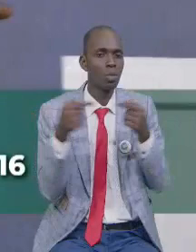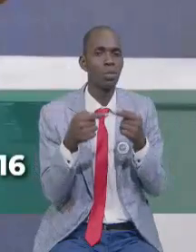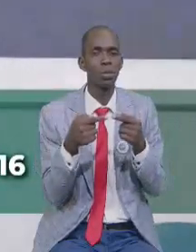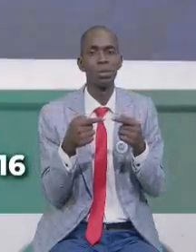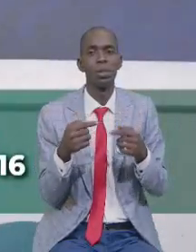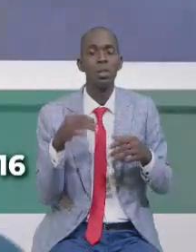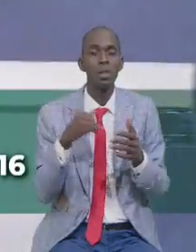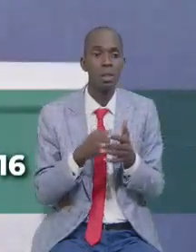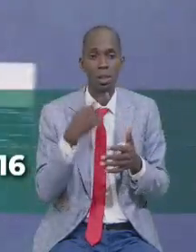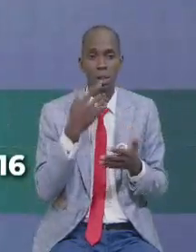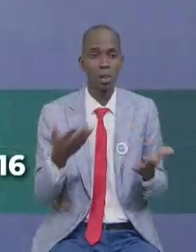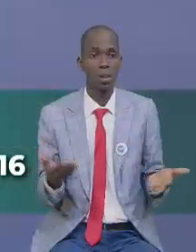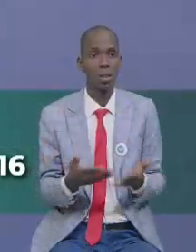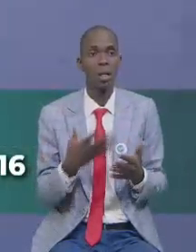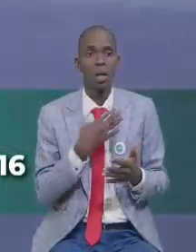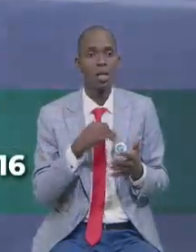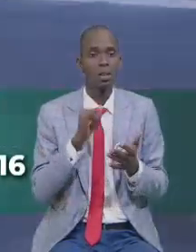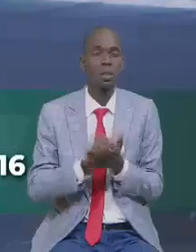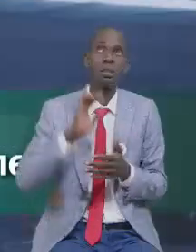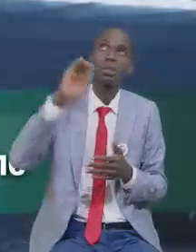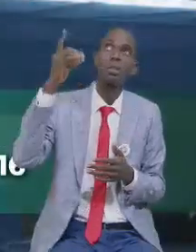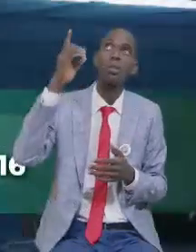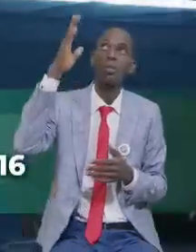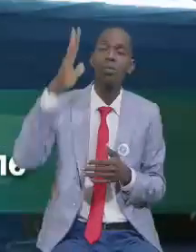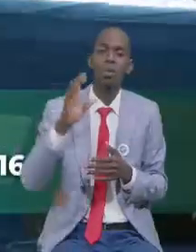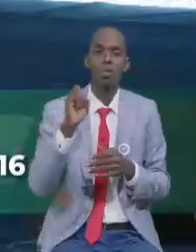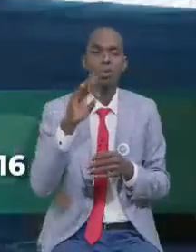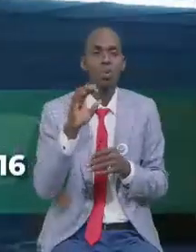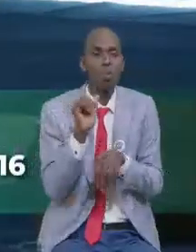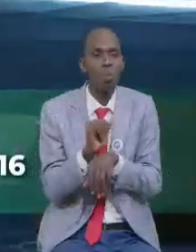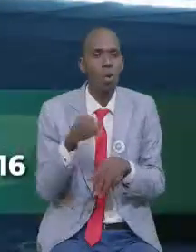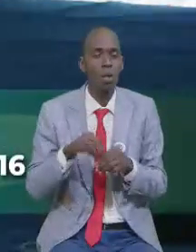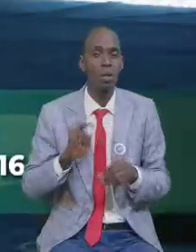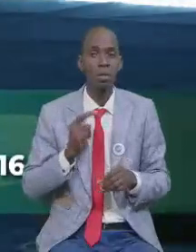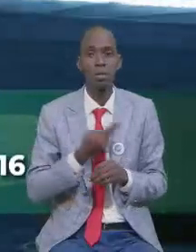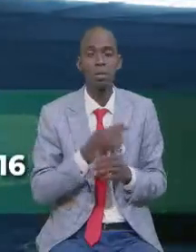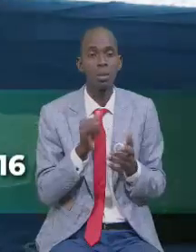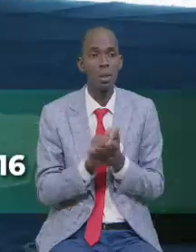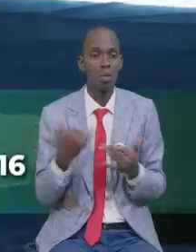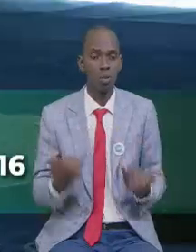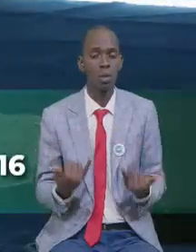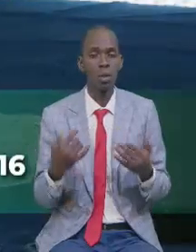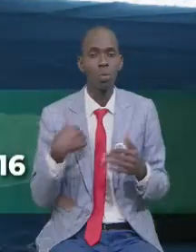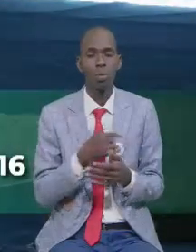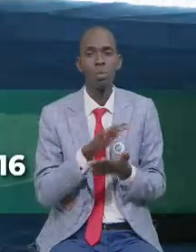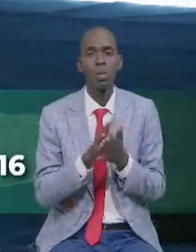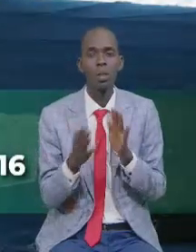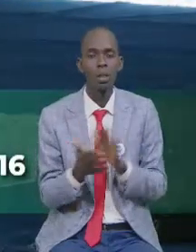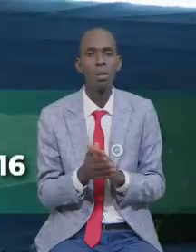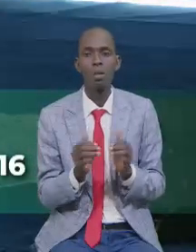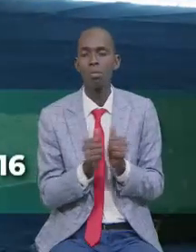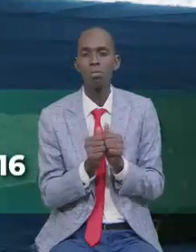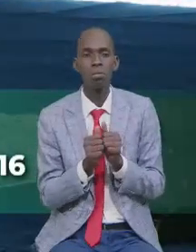It says that that grace of God so works in us that we are blameless and harmless, the Son of God